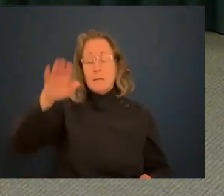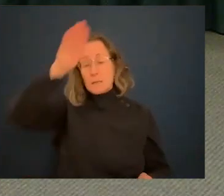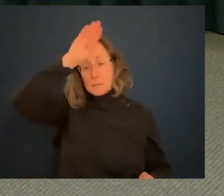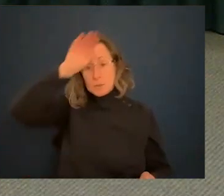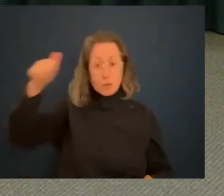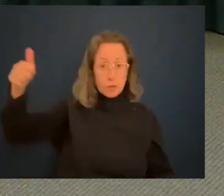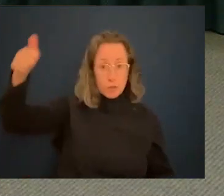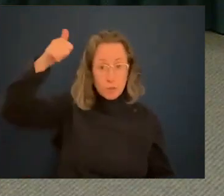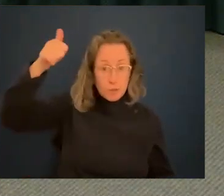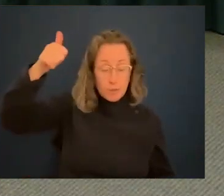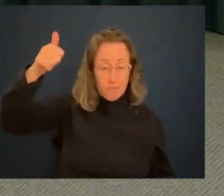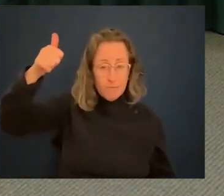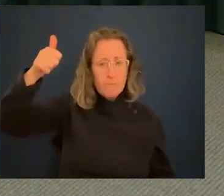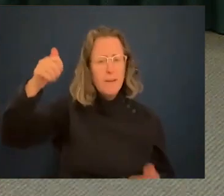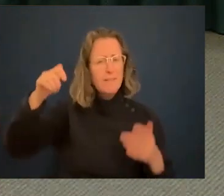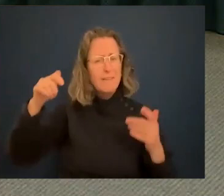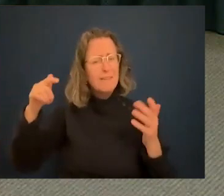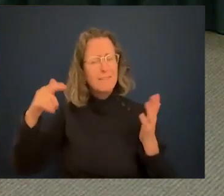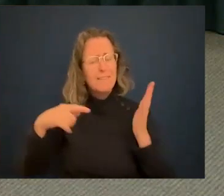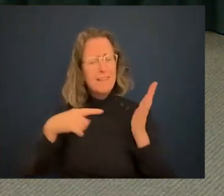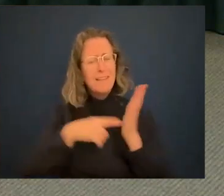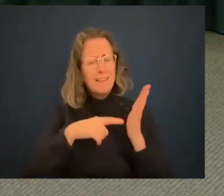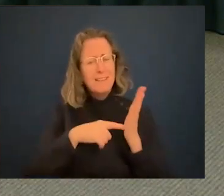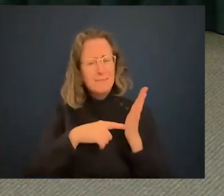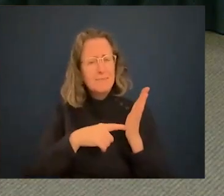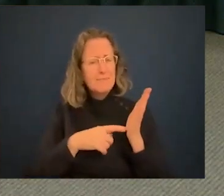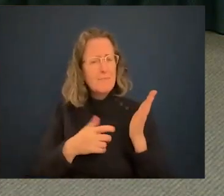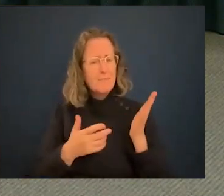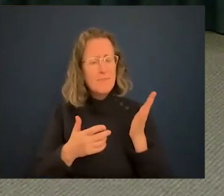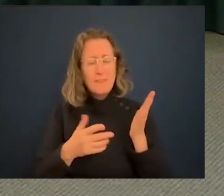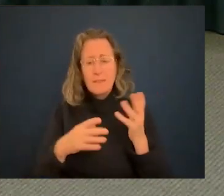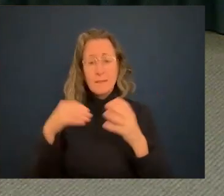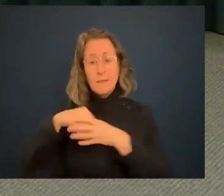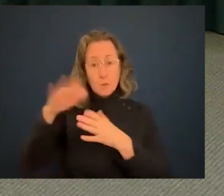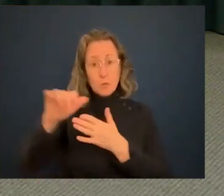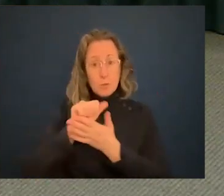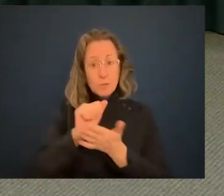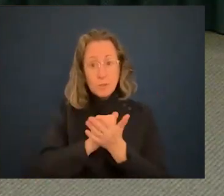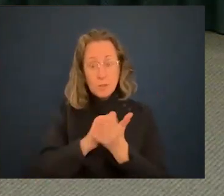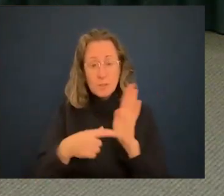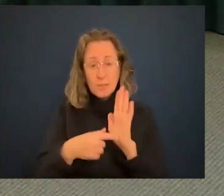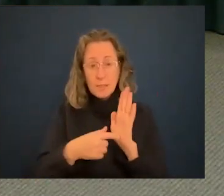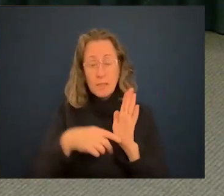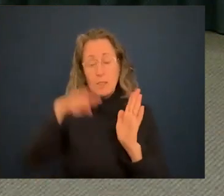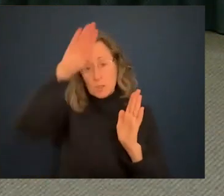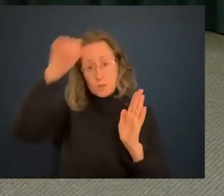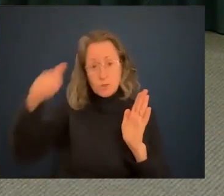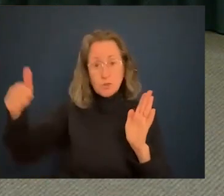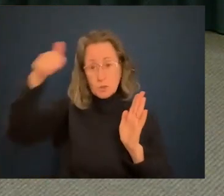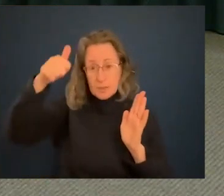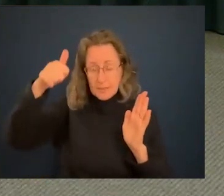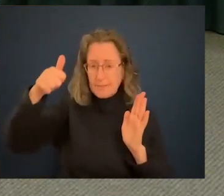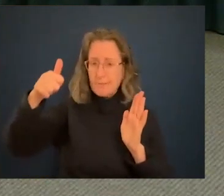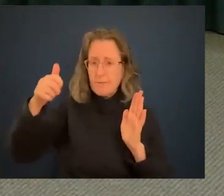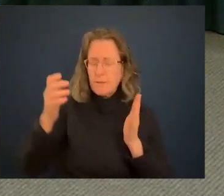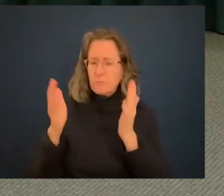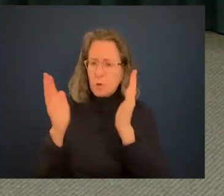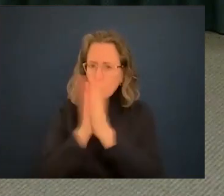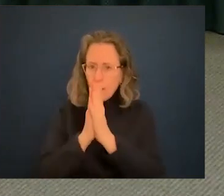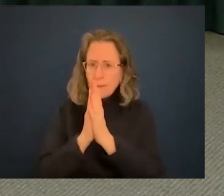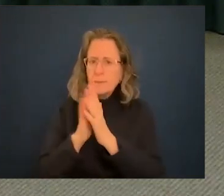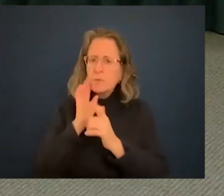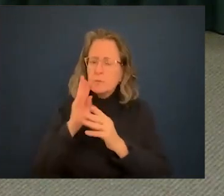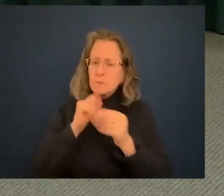documents uh that are in your agenda here about using three hundred and fifty thousand dollars